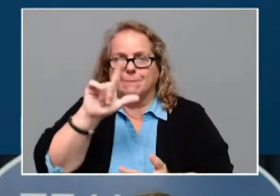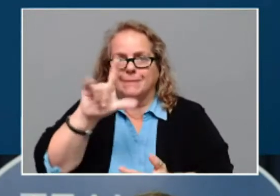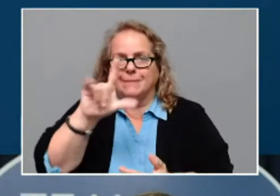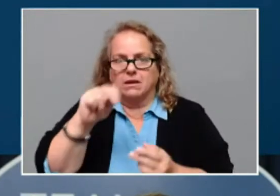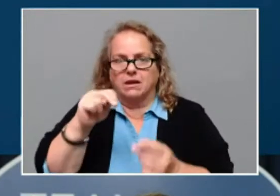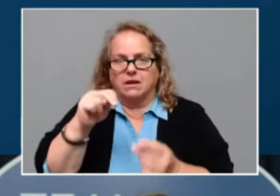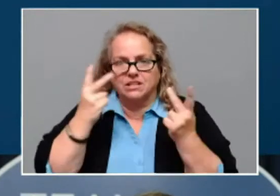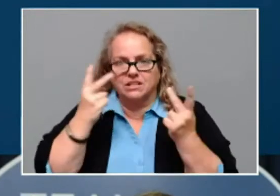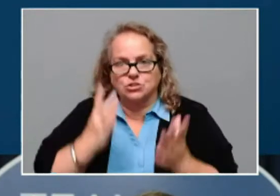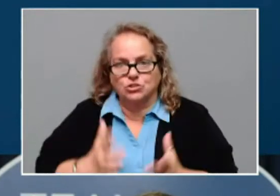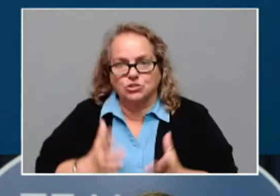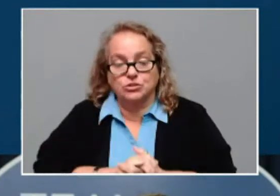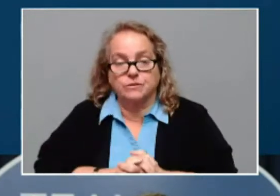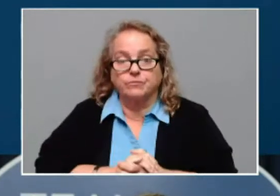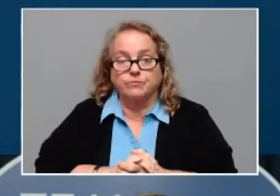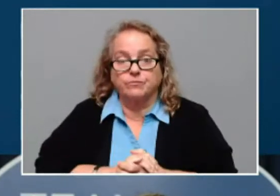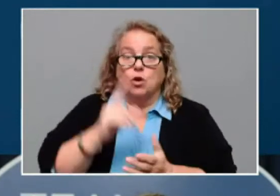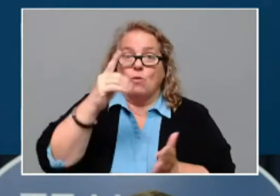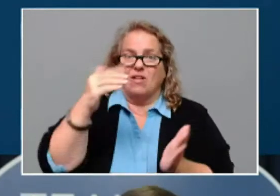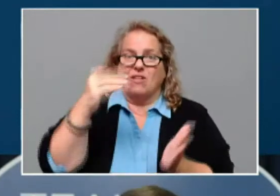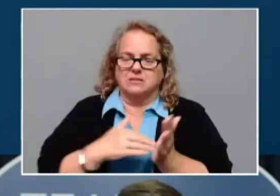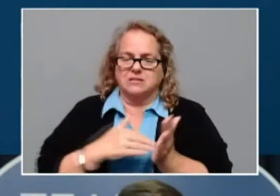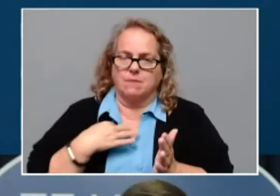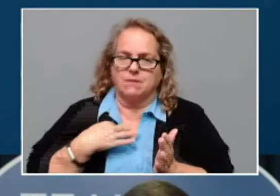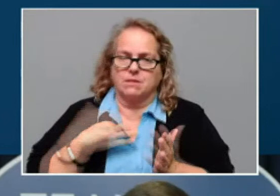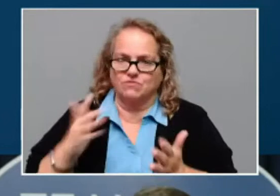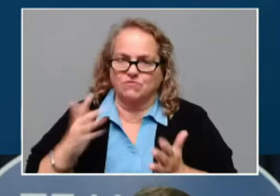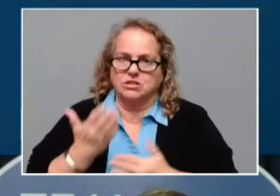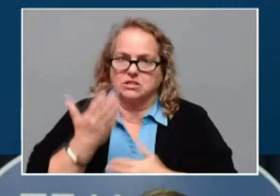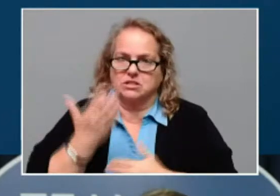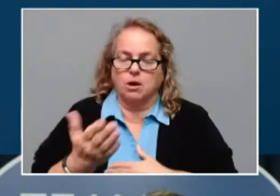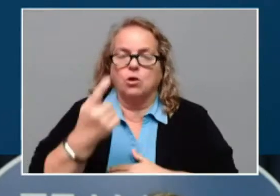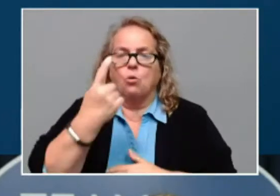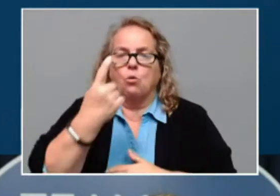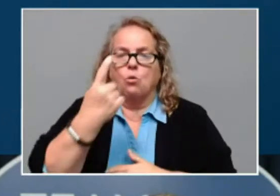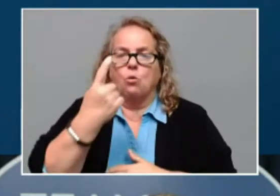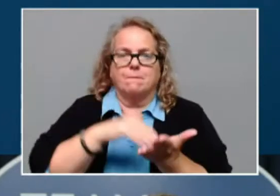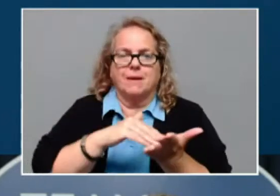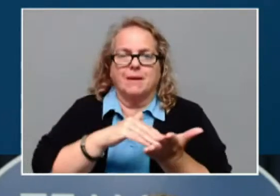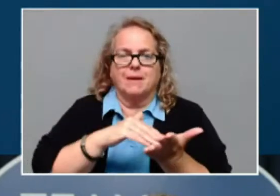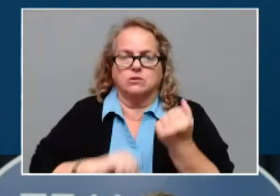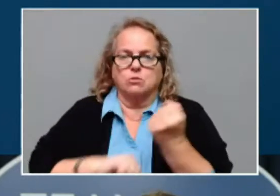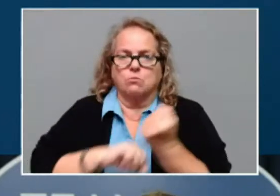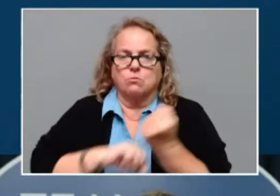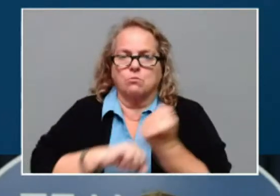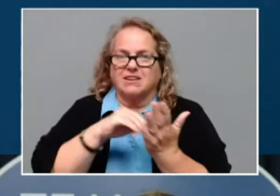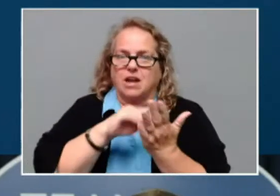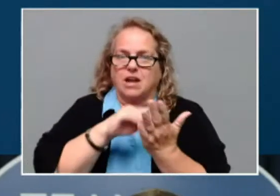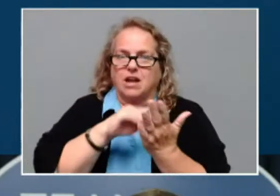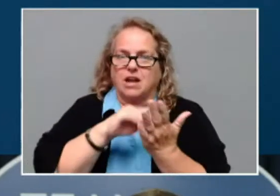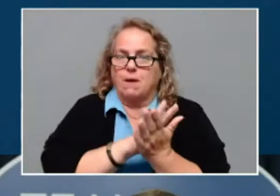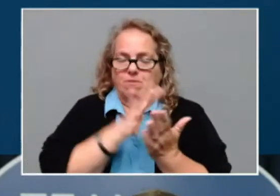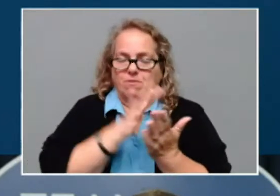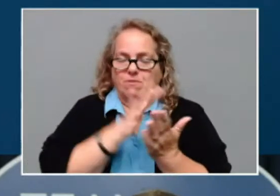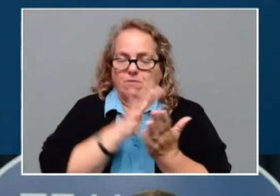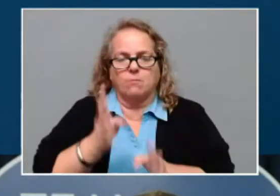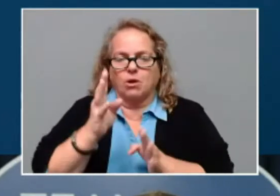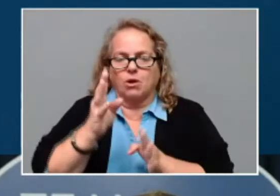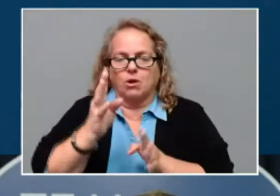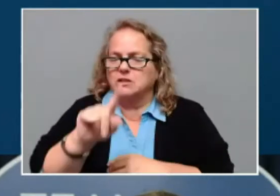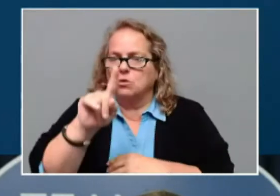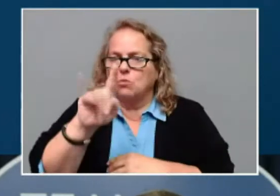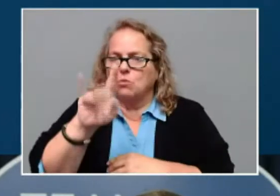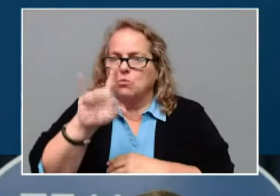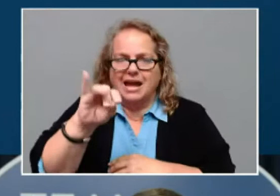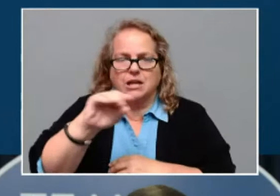have been submitted, and nearly 1 million supporting documents have been uploaded. This is a 180% increase over